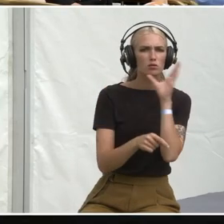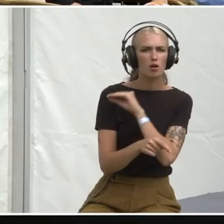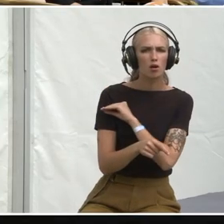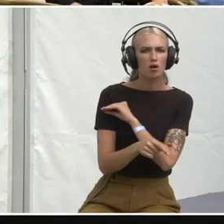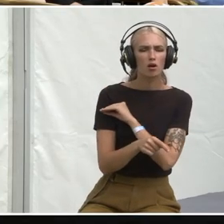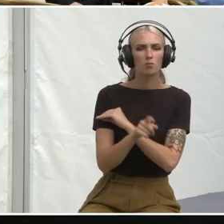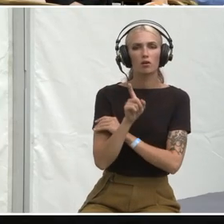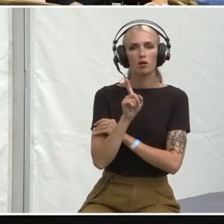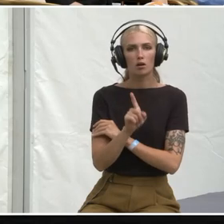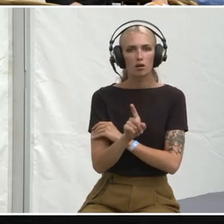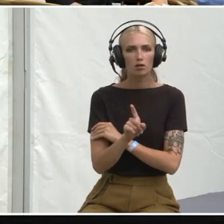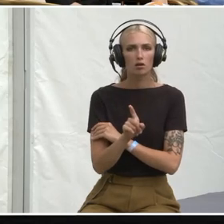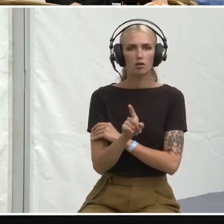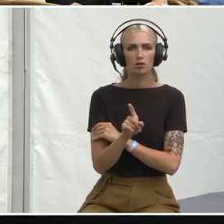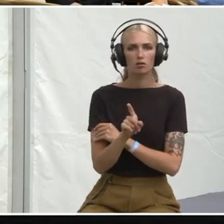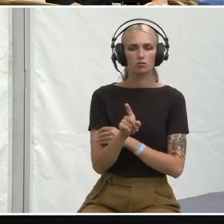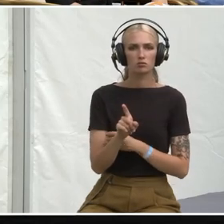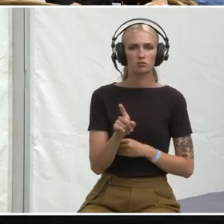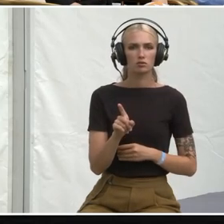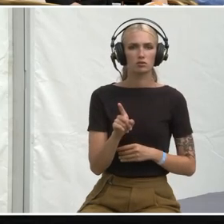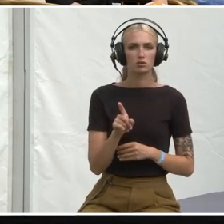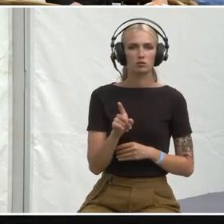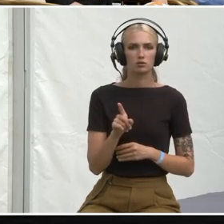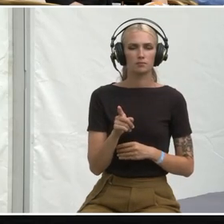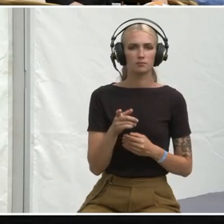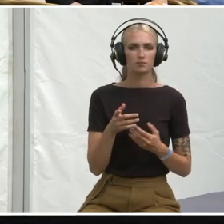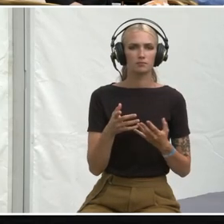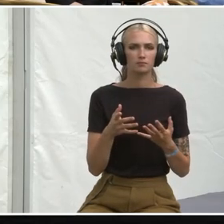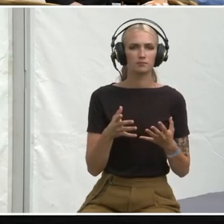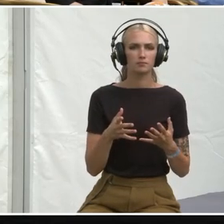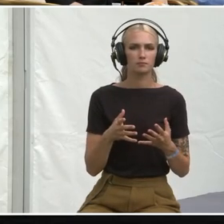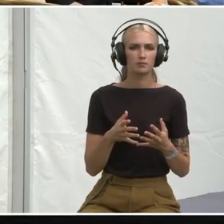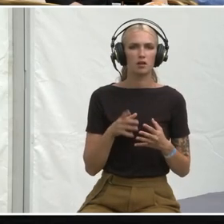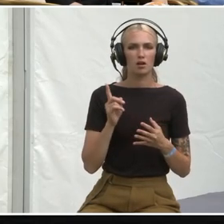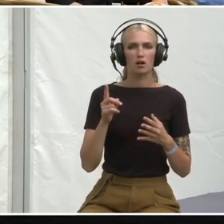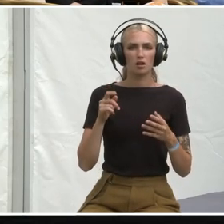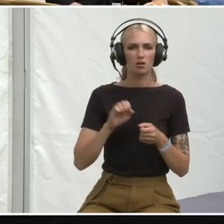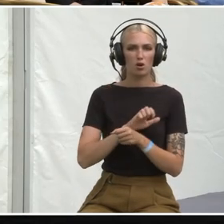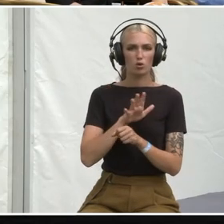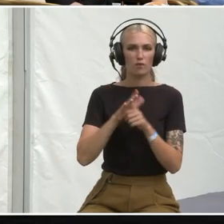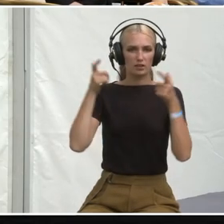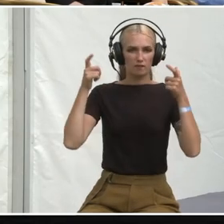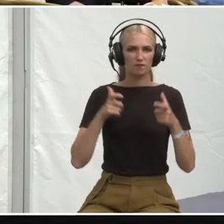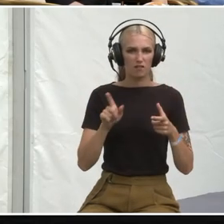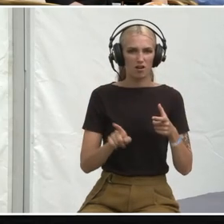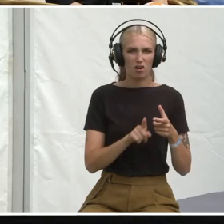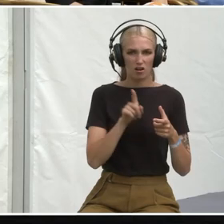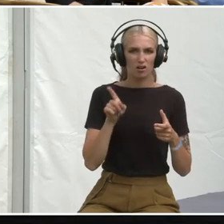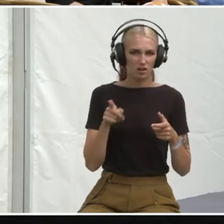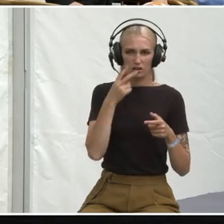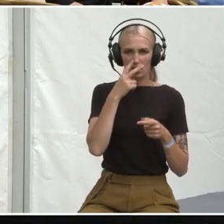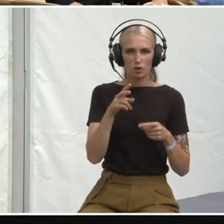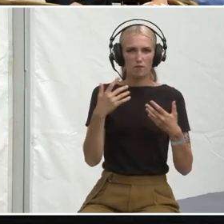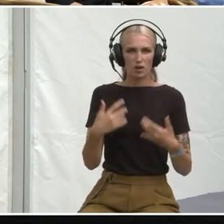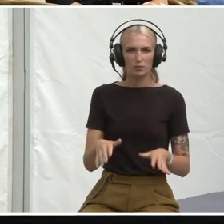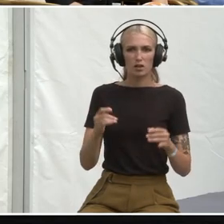also, and we saw it under the COVID lockdown, that you can also be isolated behind